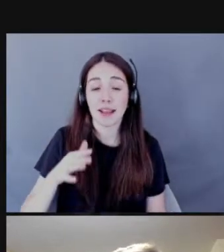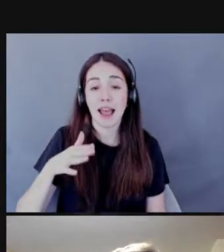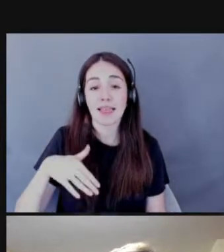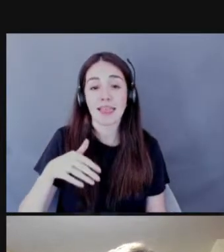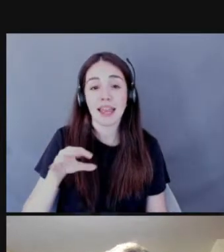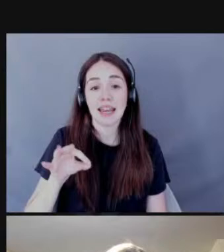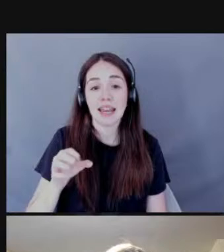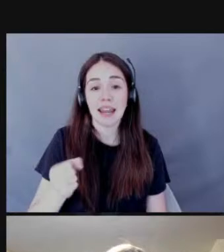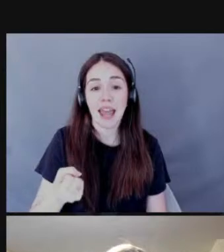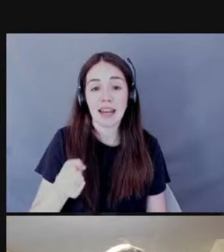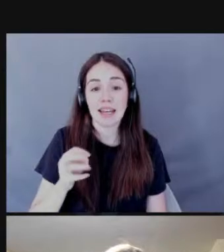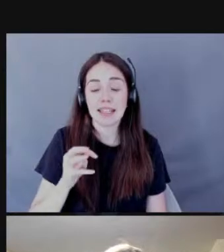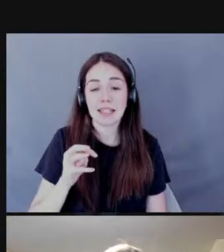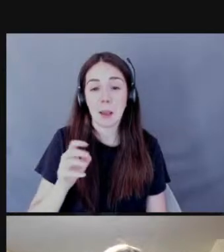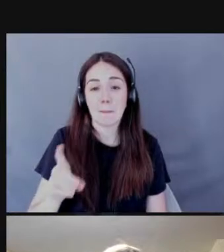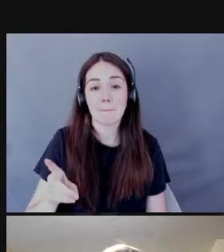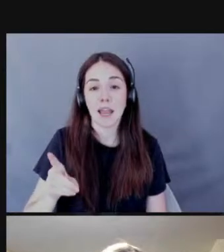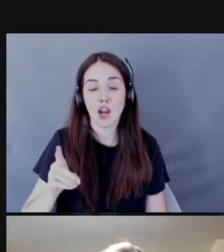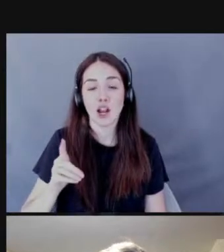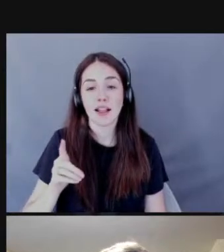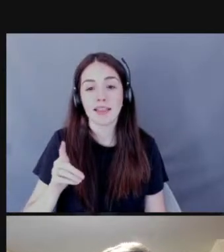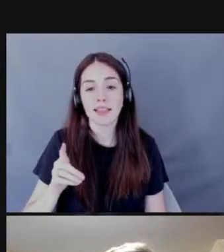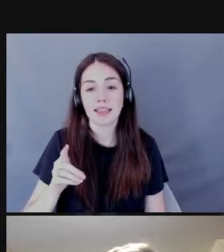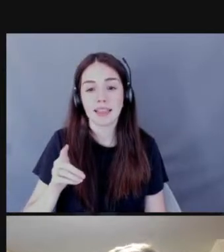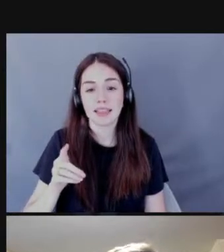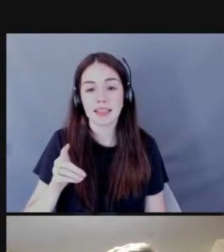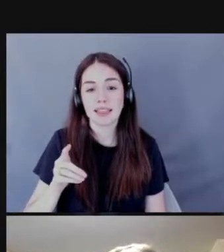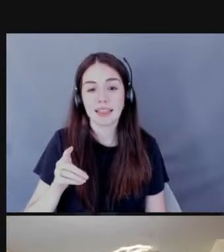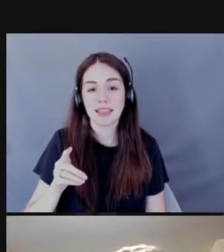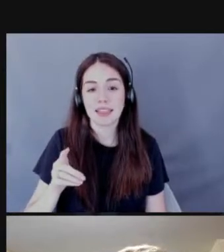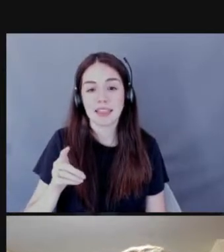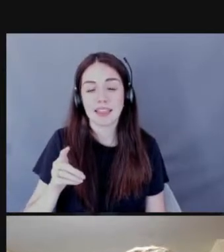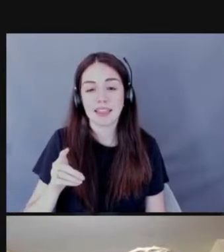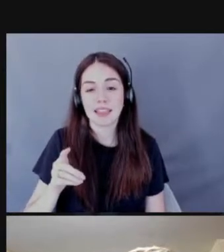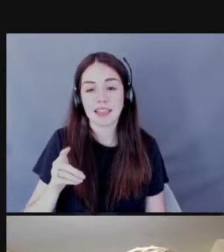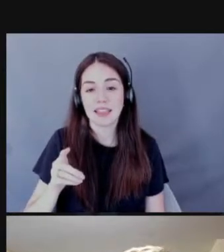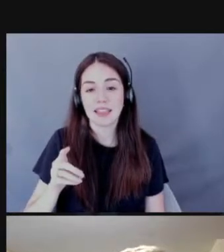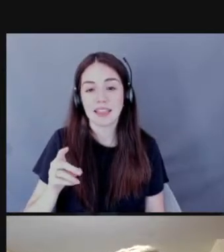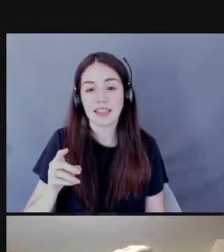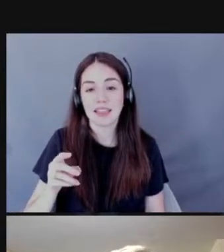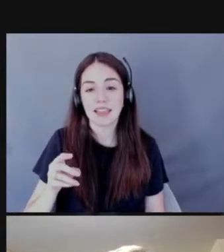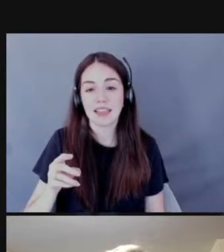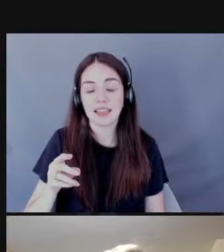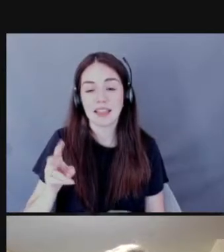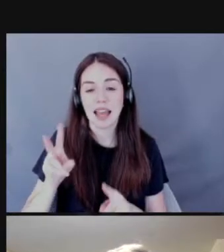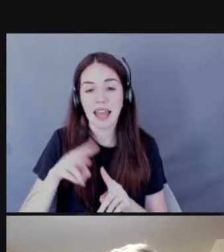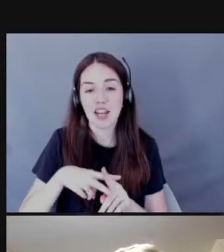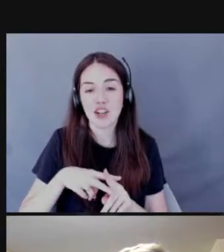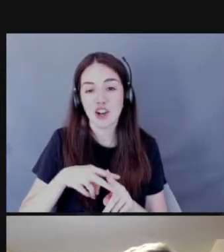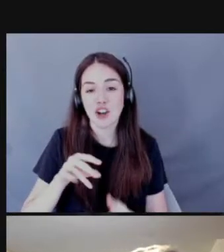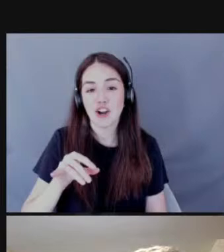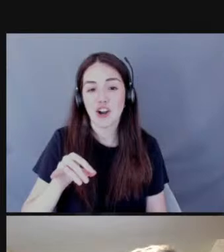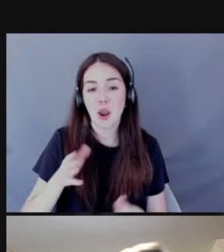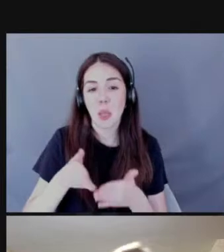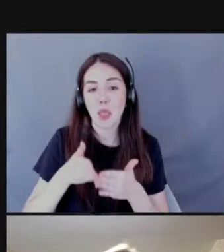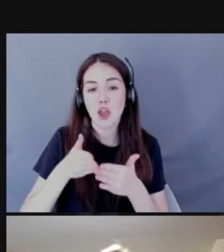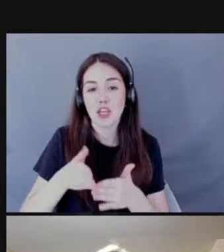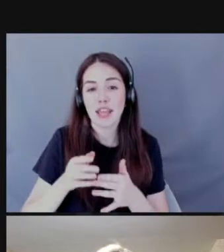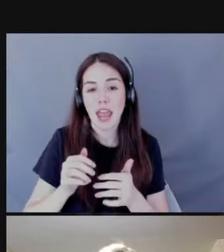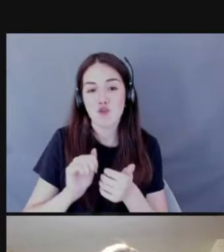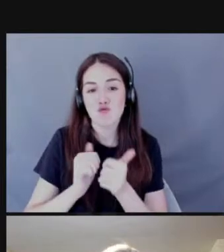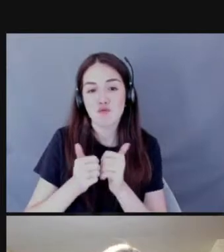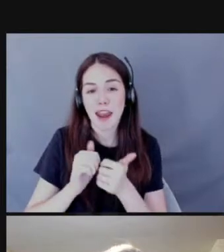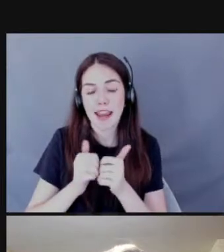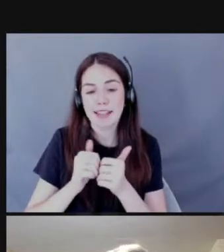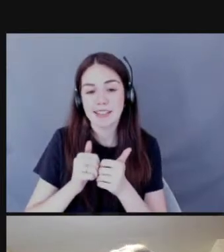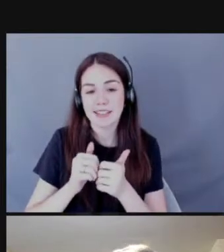Maryland fronted an entry in the Whitbread yacht race called Chessie Racing. And you